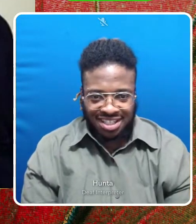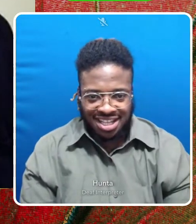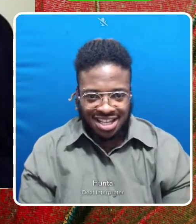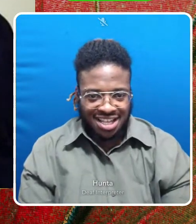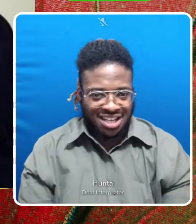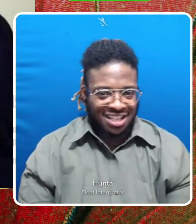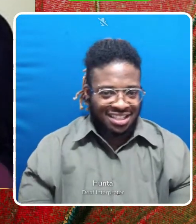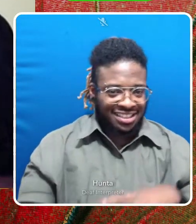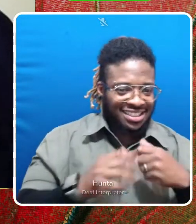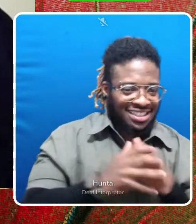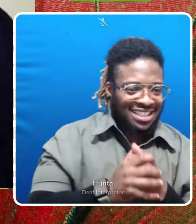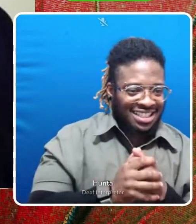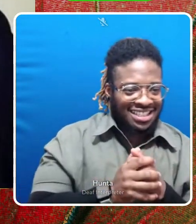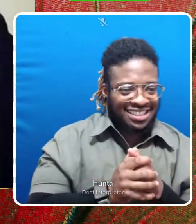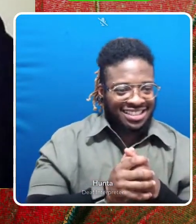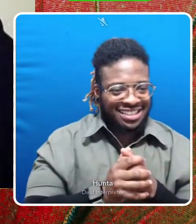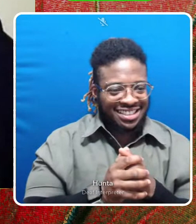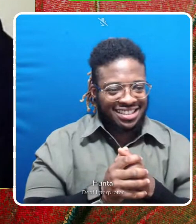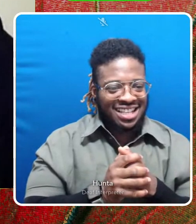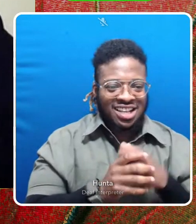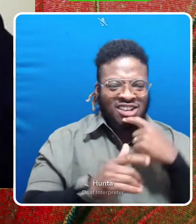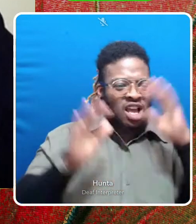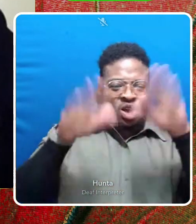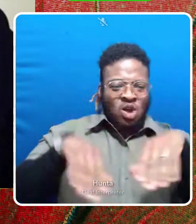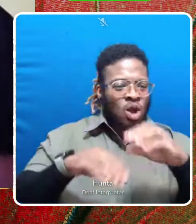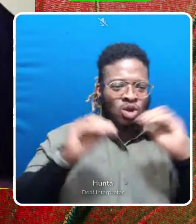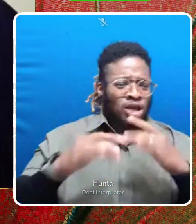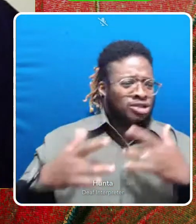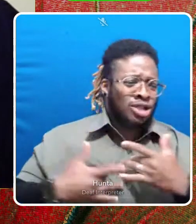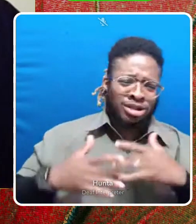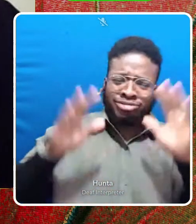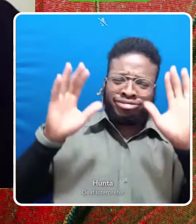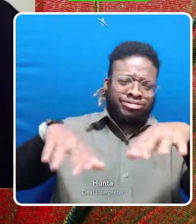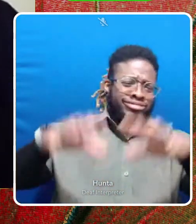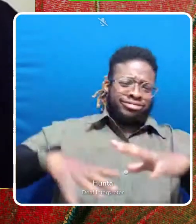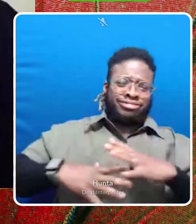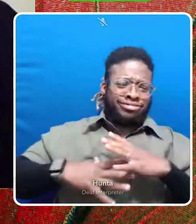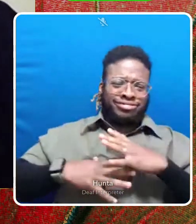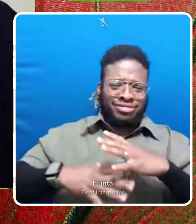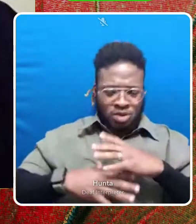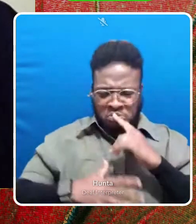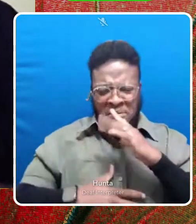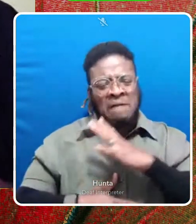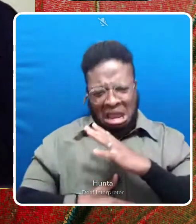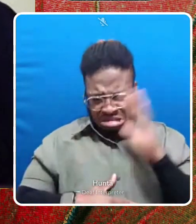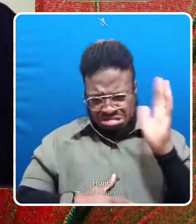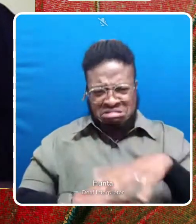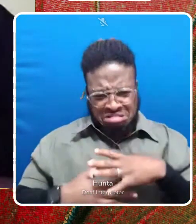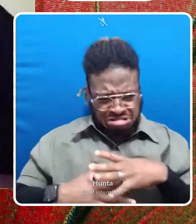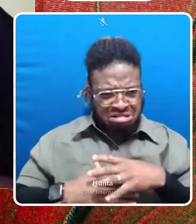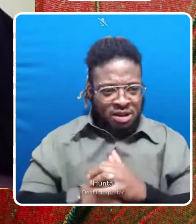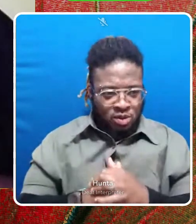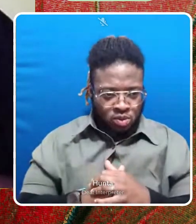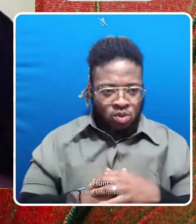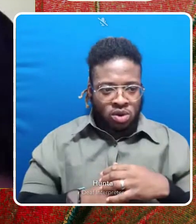Yo, no worries, guys. No worries. We would like to tell you